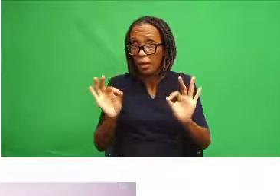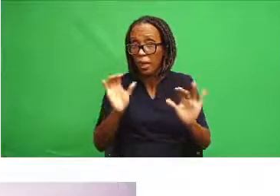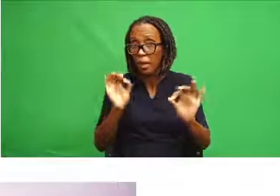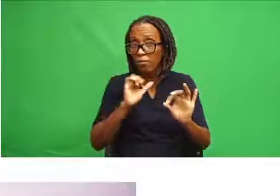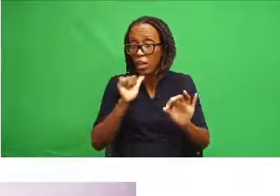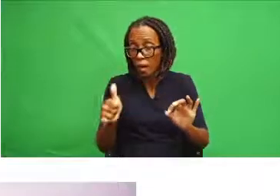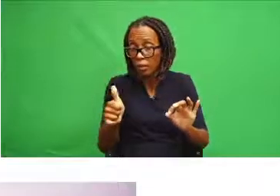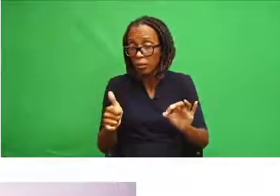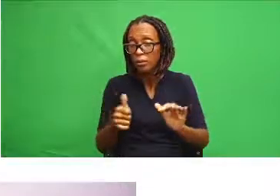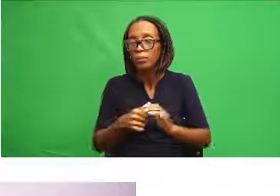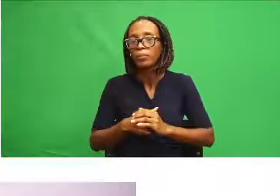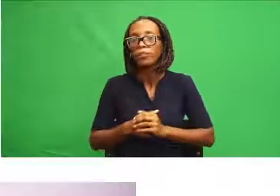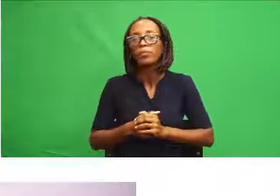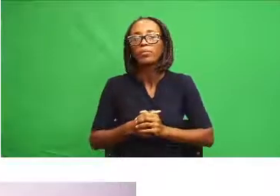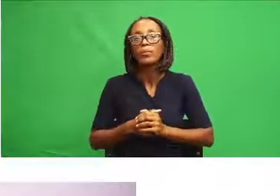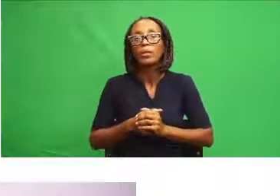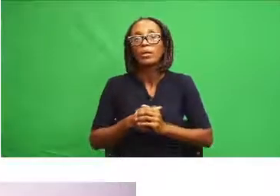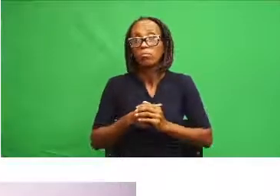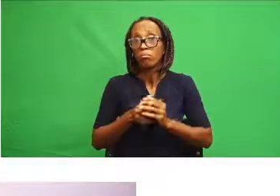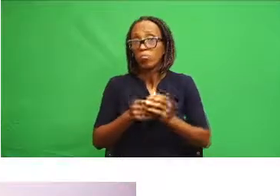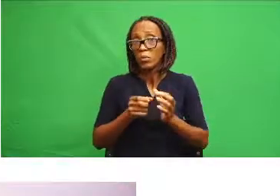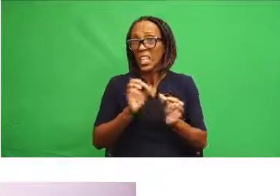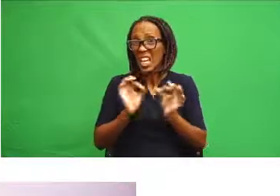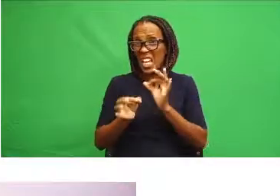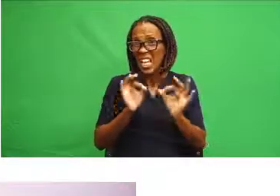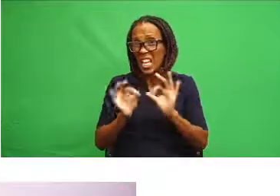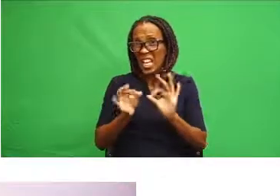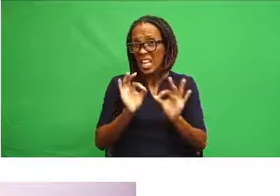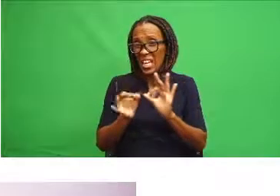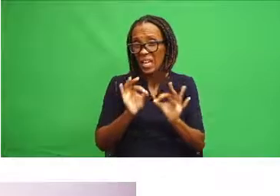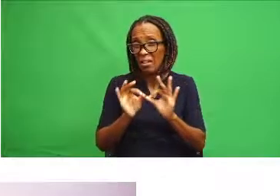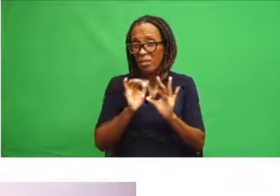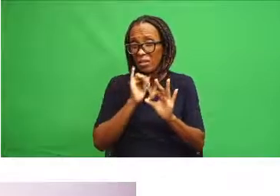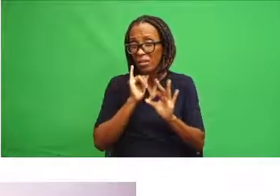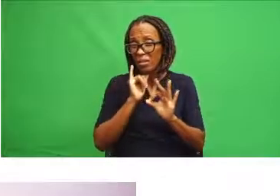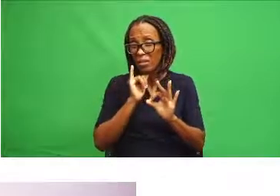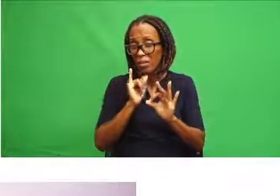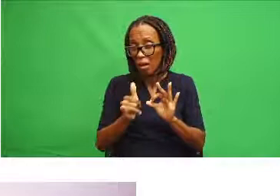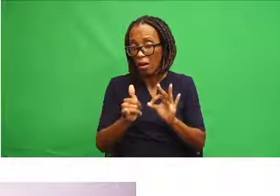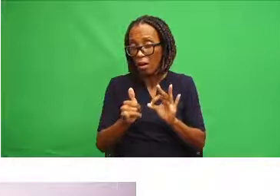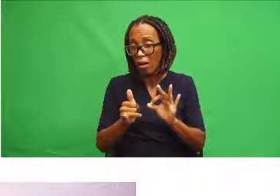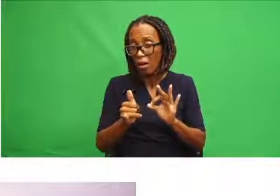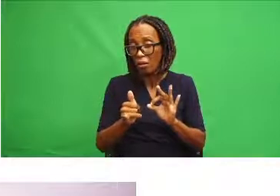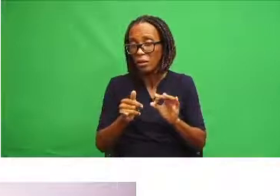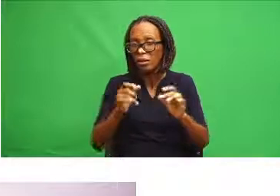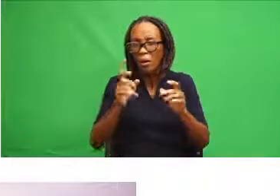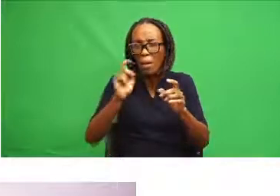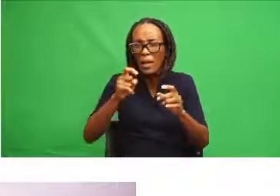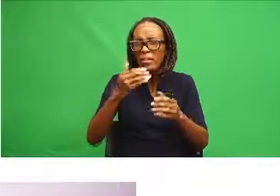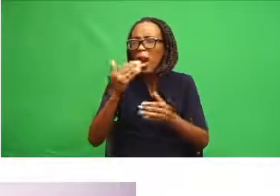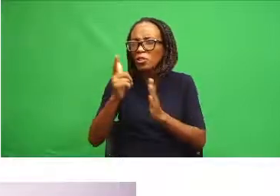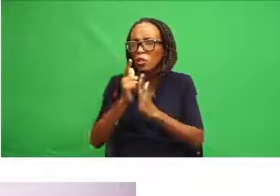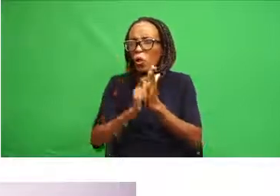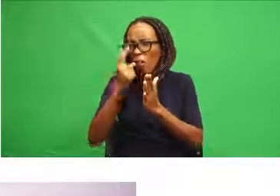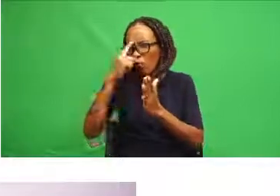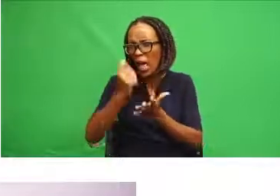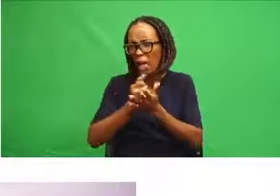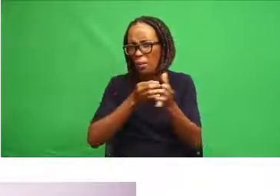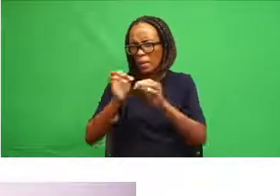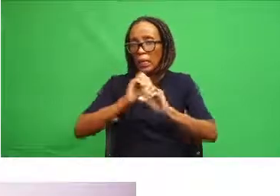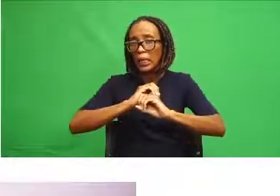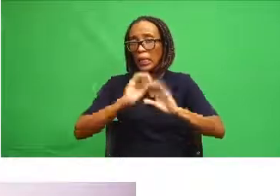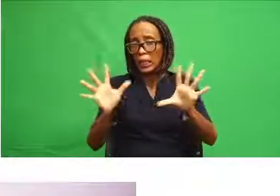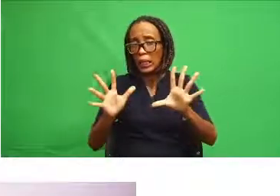deed of ownership, whether it speaks to joint tenancy, or whether it speaks to being tenants in common. In tenants in